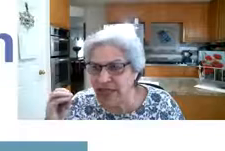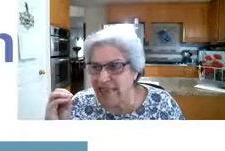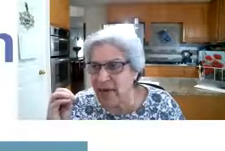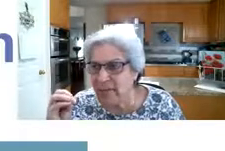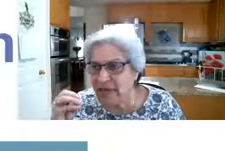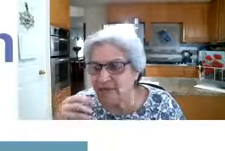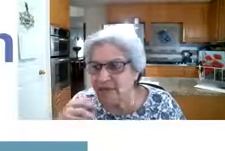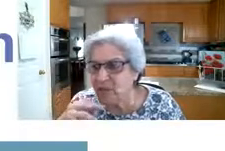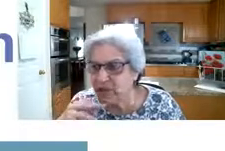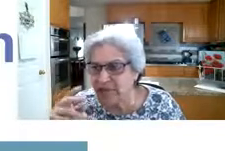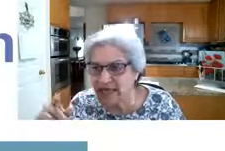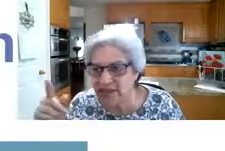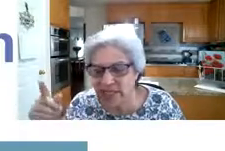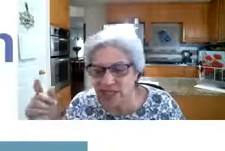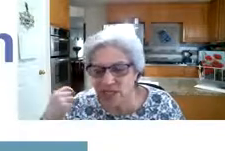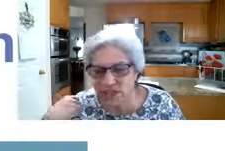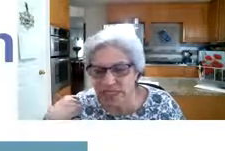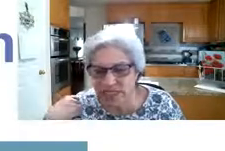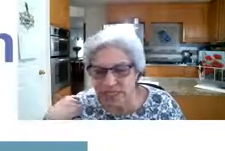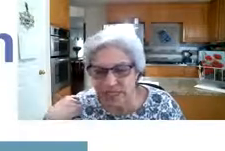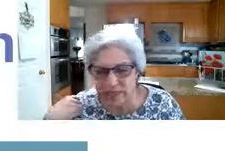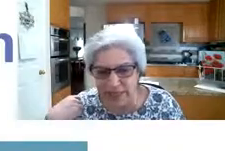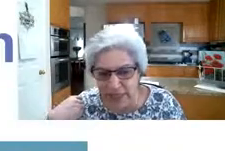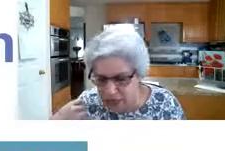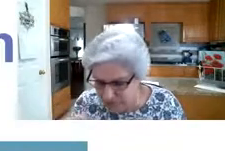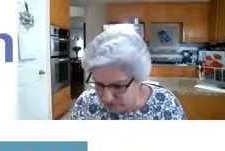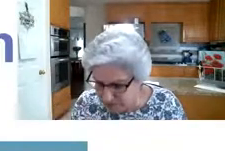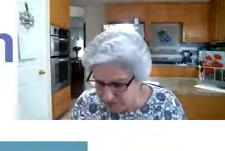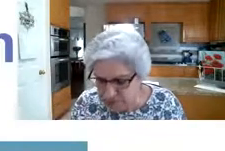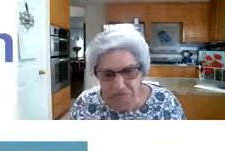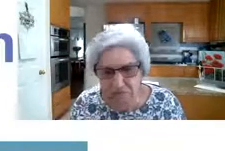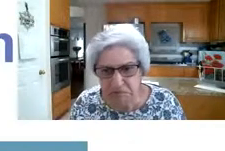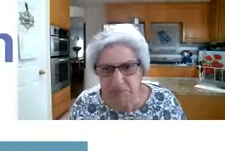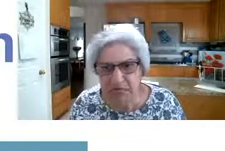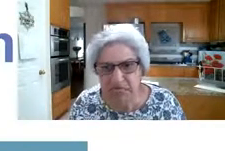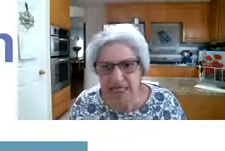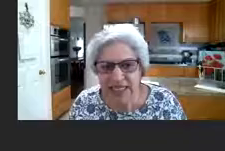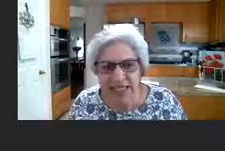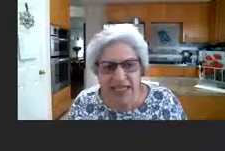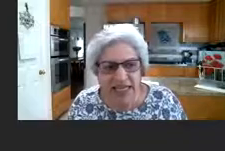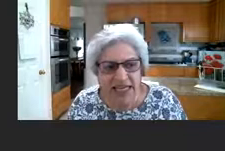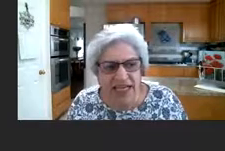structures. And that becomes important as you'll see a little bit later.